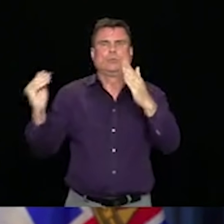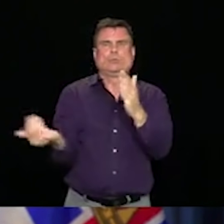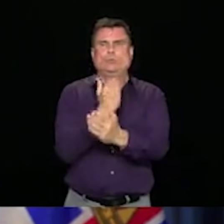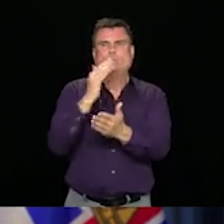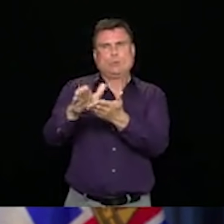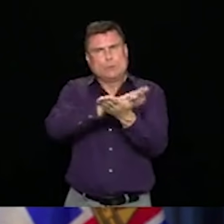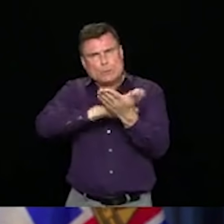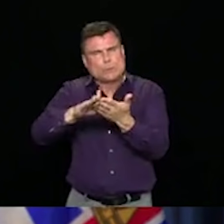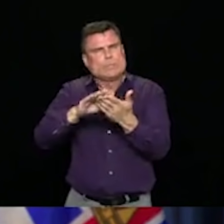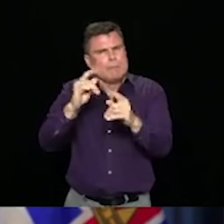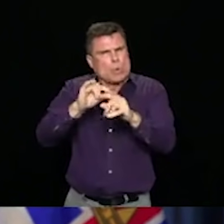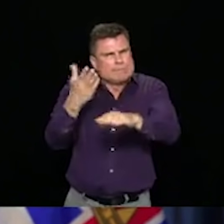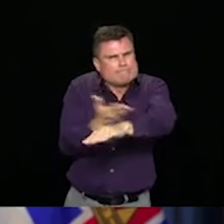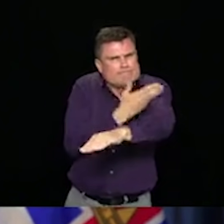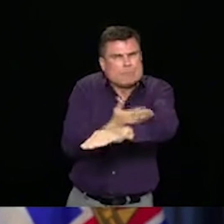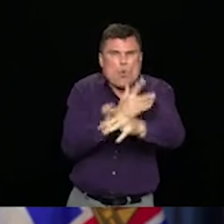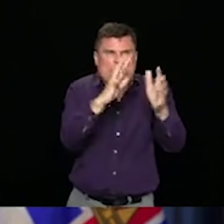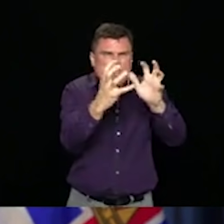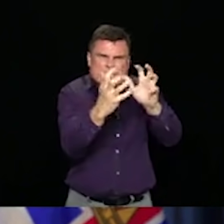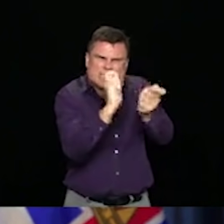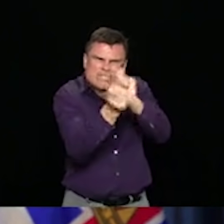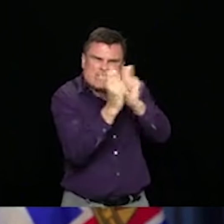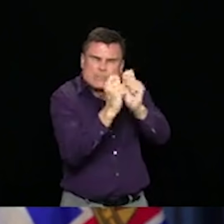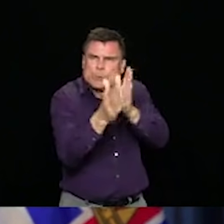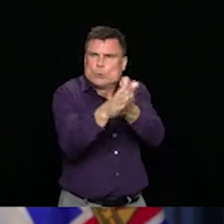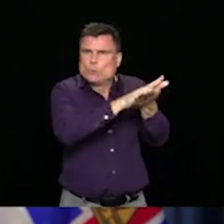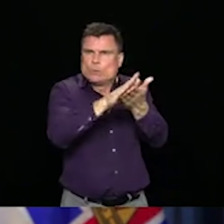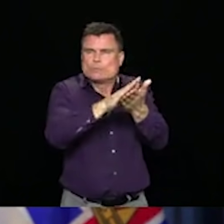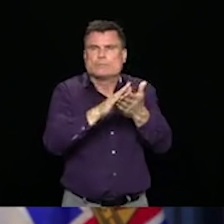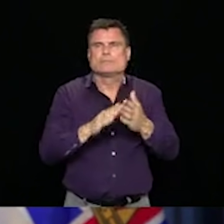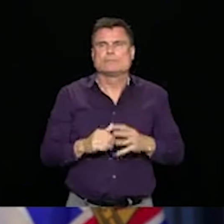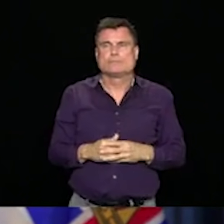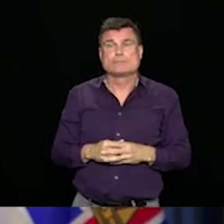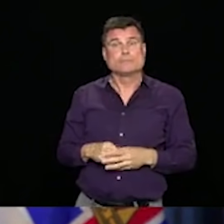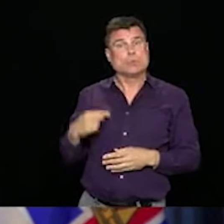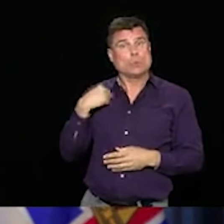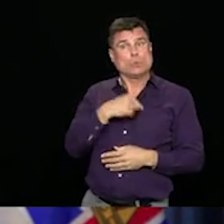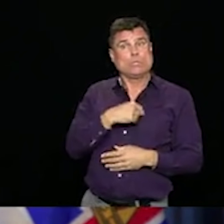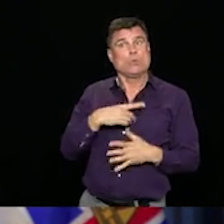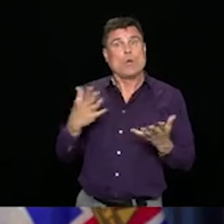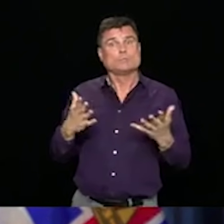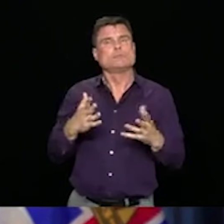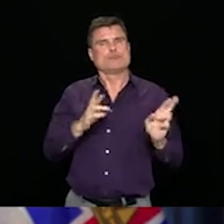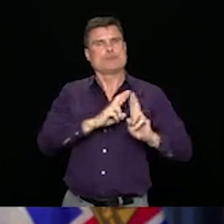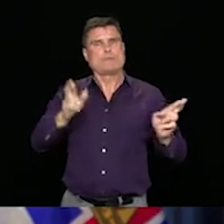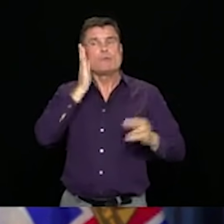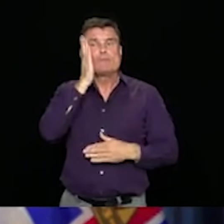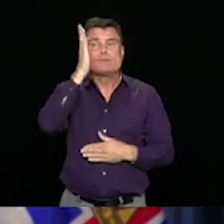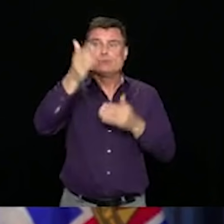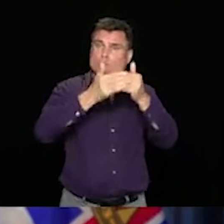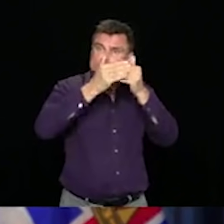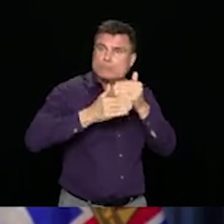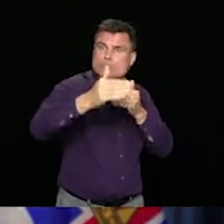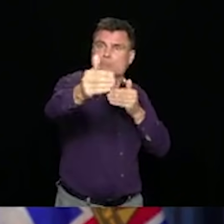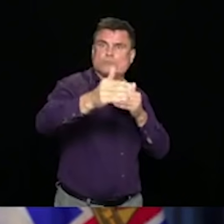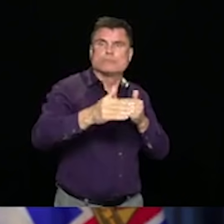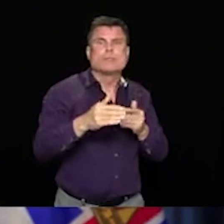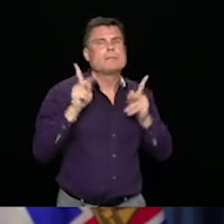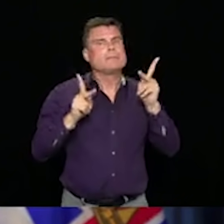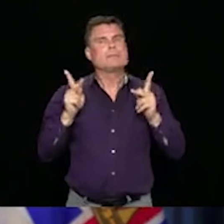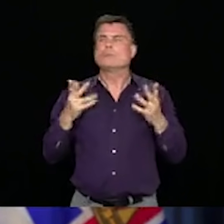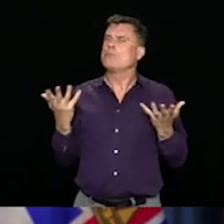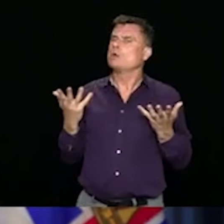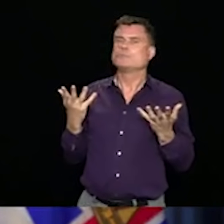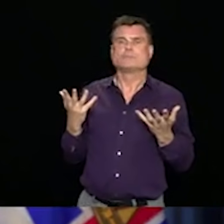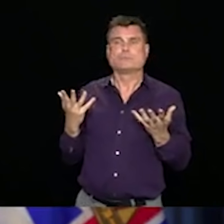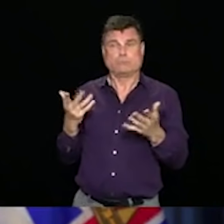improve health, human resources, and the number of people working in long-term care, which we are going to need in the future, a new generation of healthcare workers. So